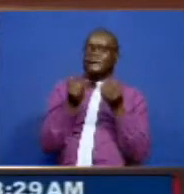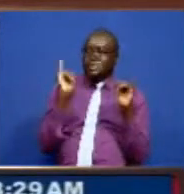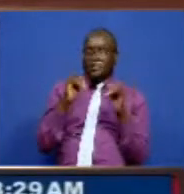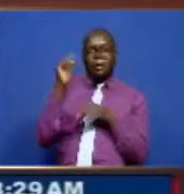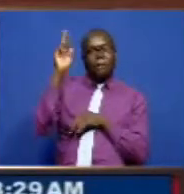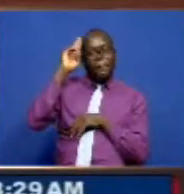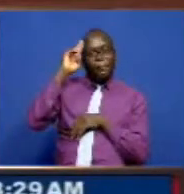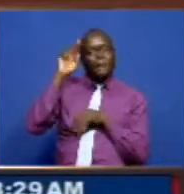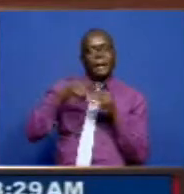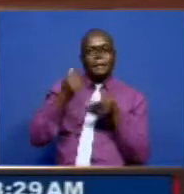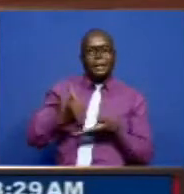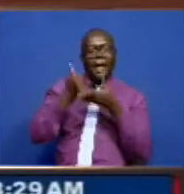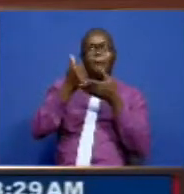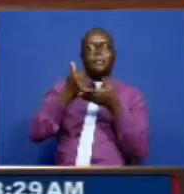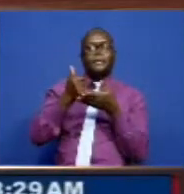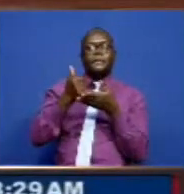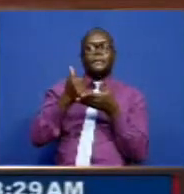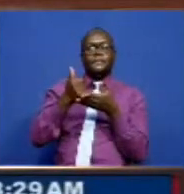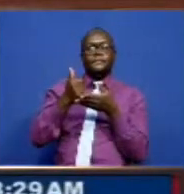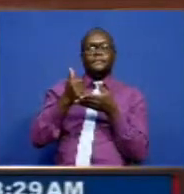facilitate corruption and plunder.